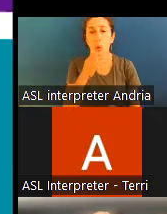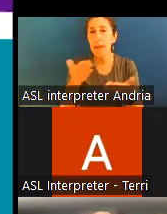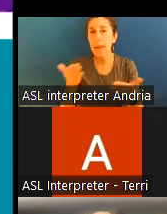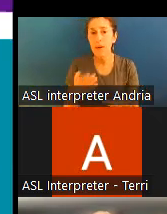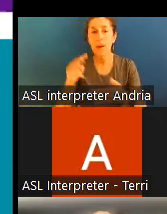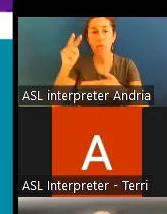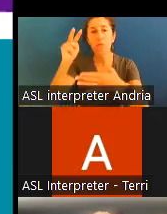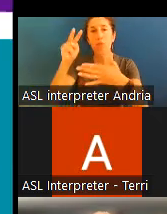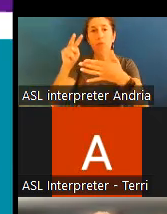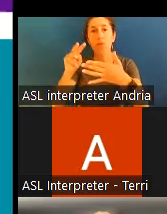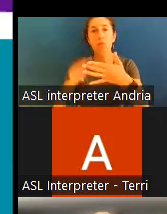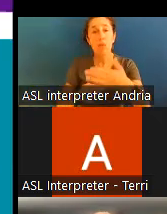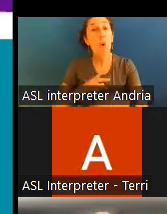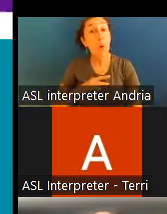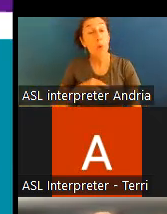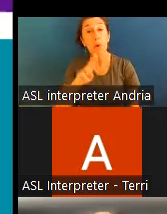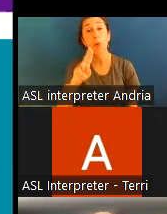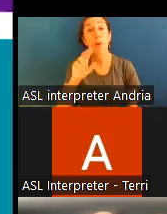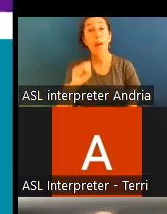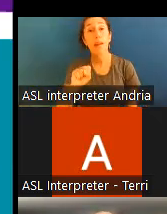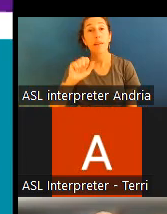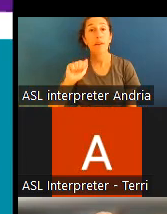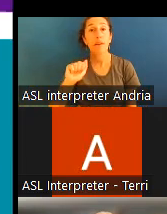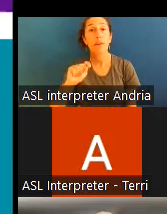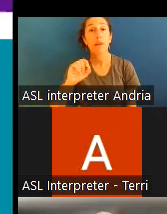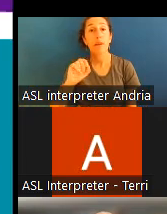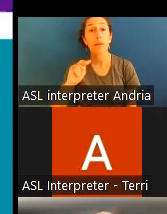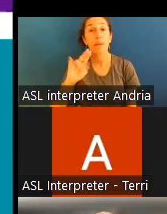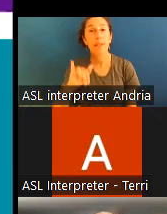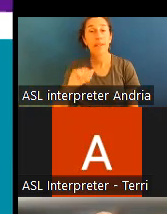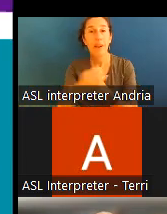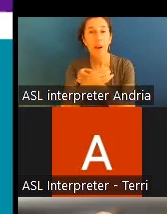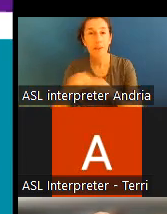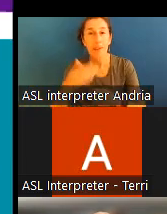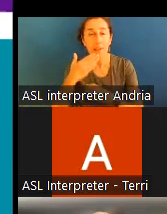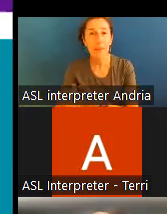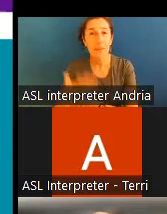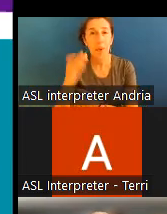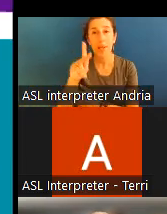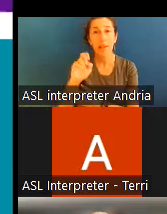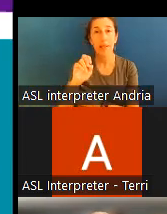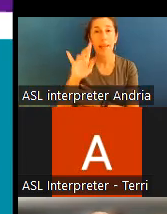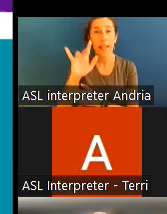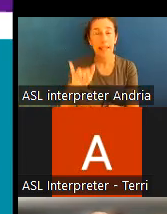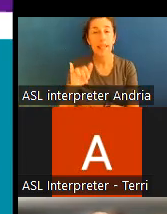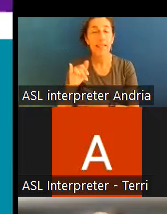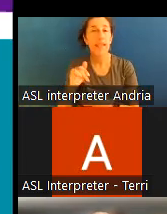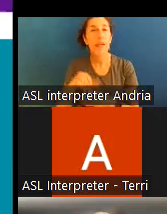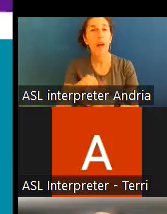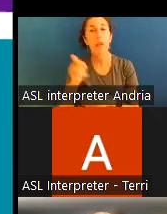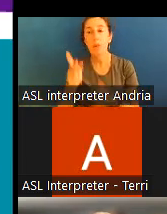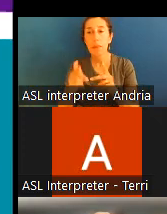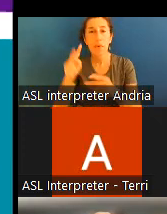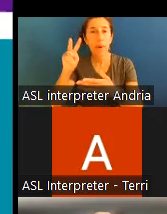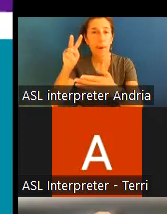Good morning, Kelly. I'm gonna pull it up on YouTube and then see if we could play it that way. That's fine.